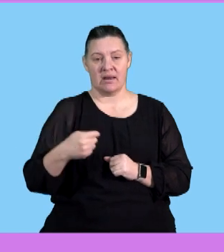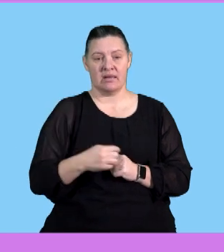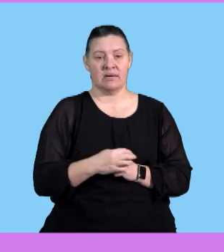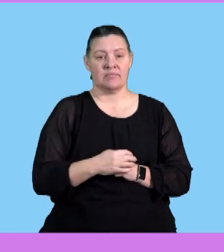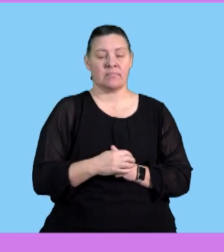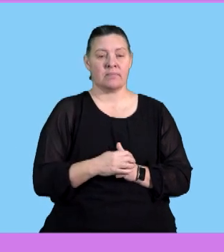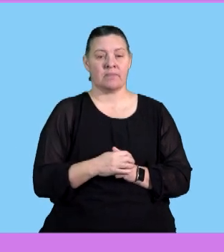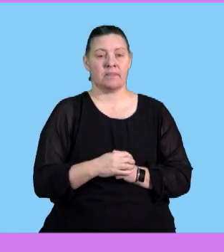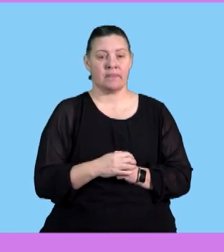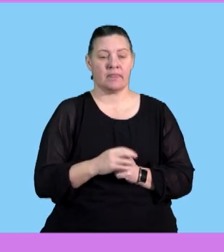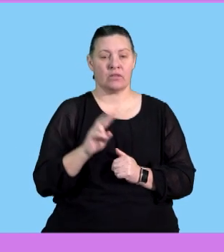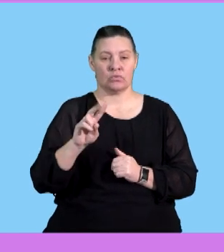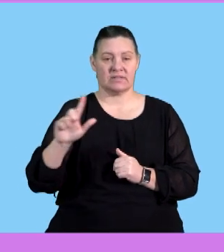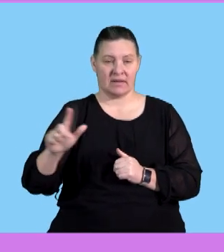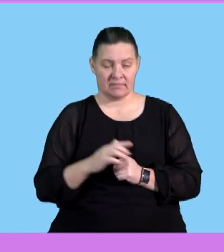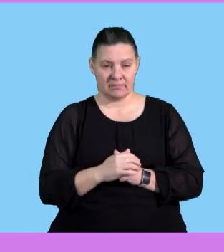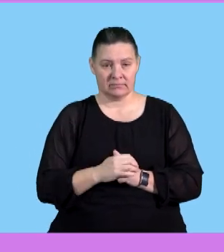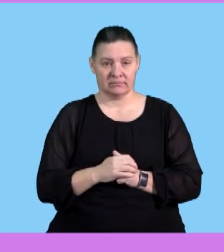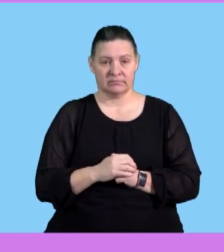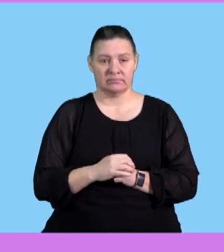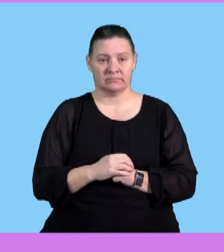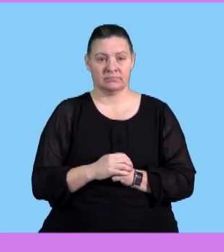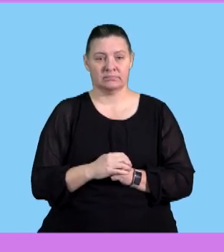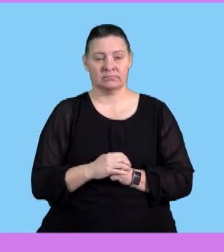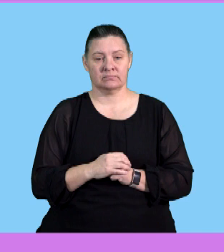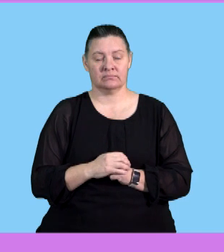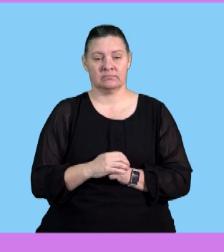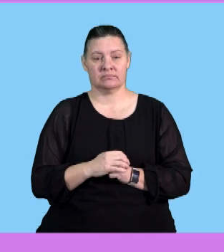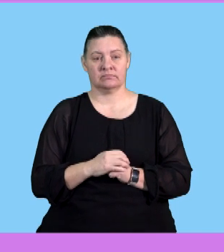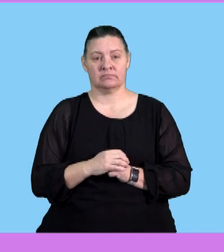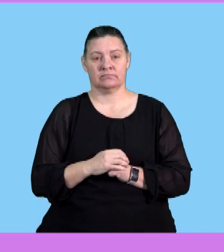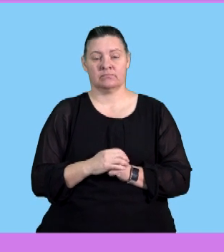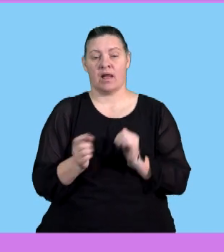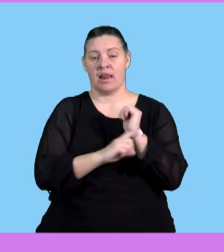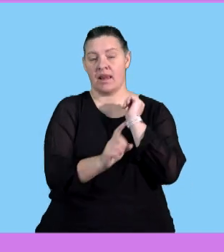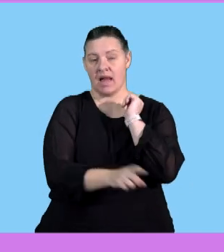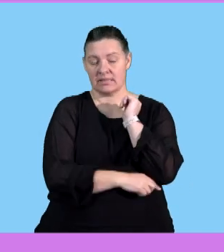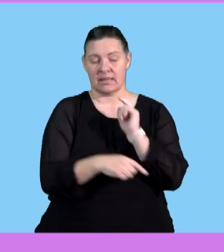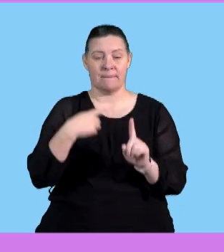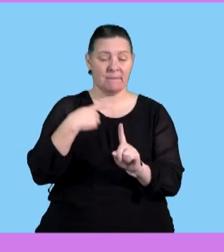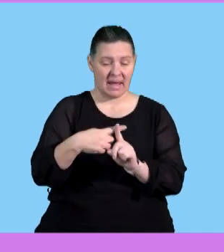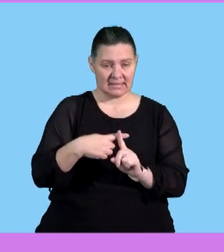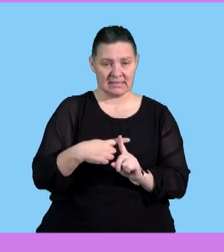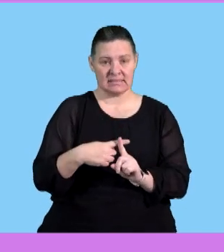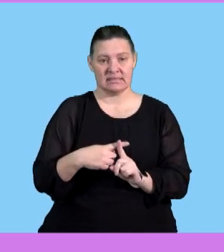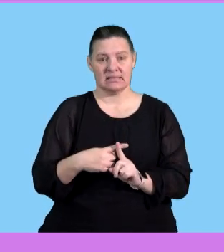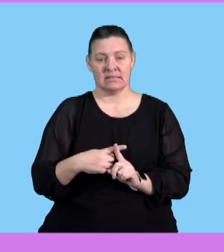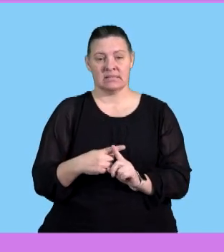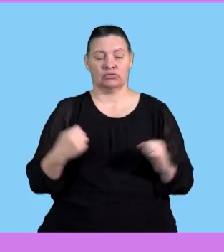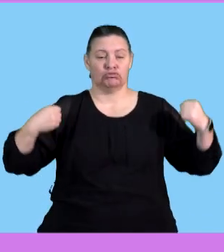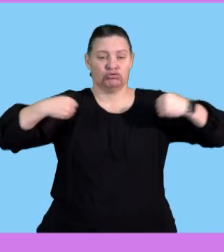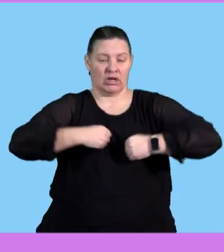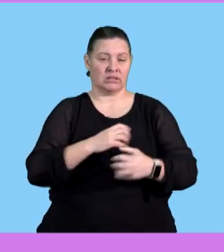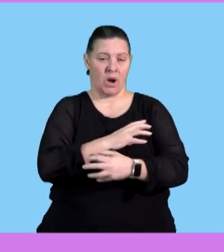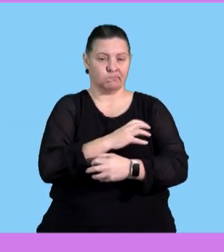1,227.27 And lastly,